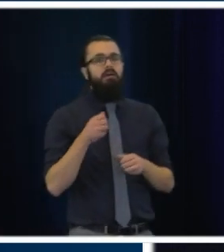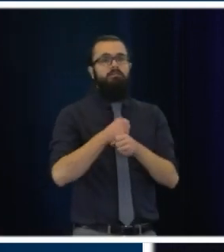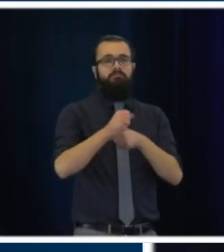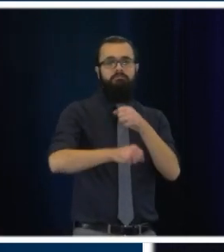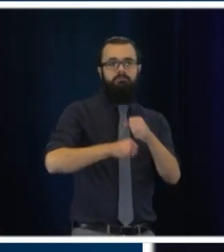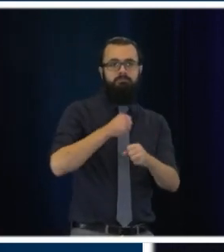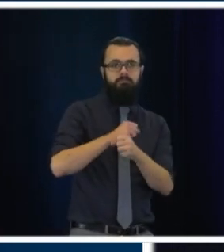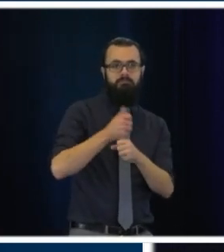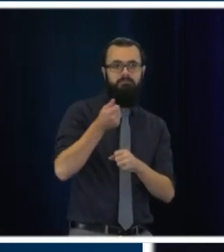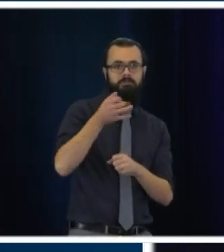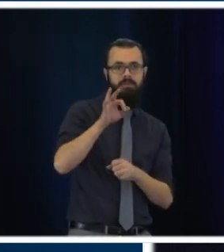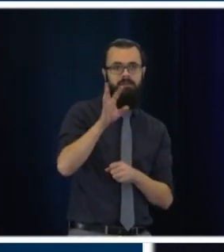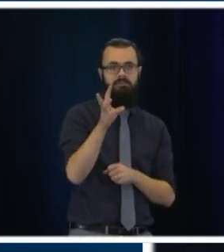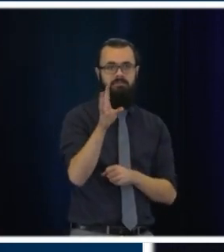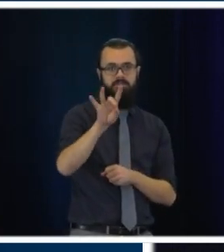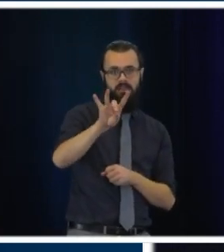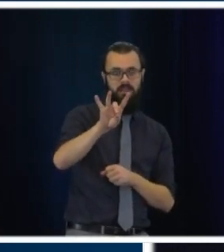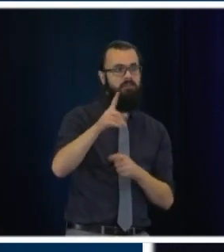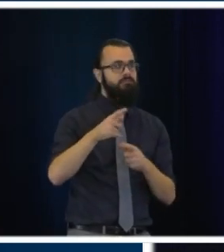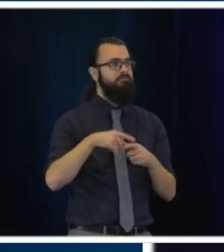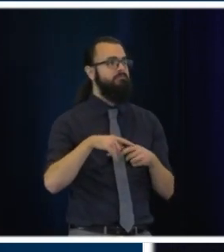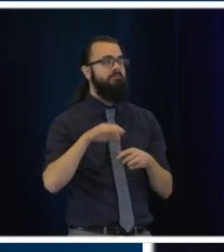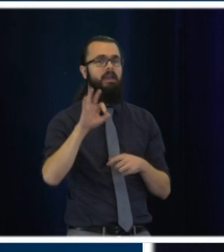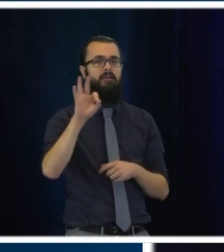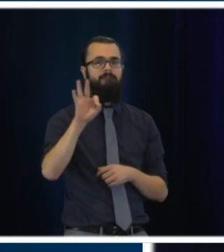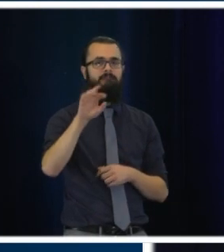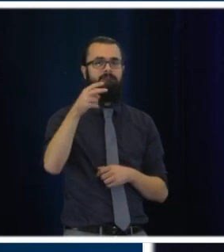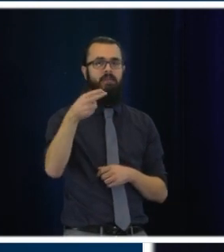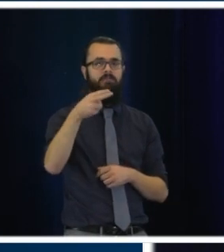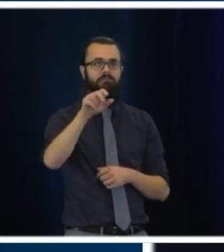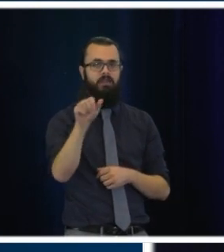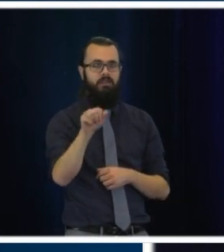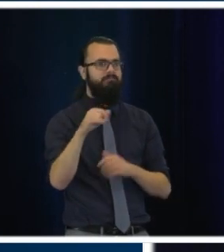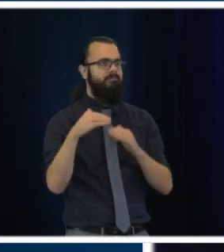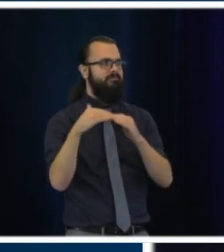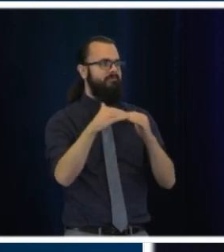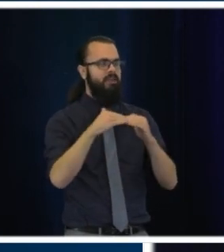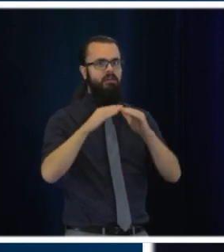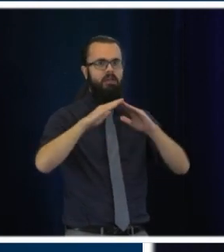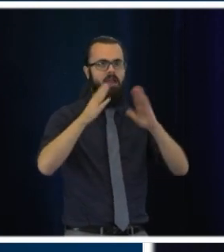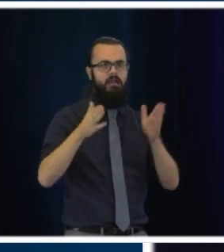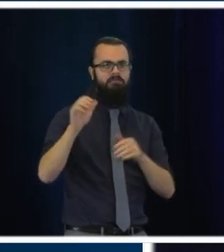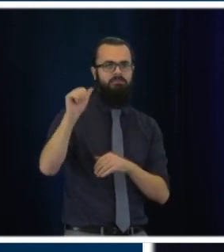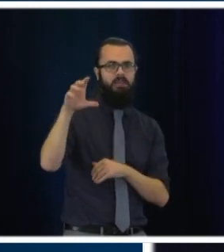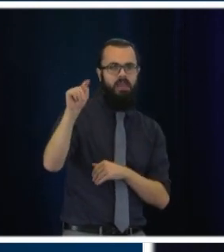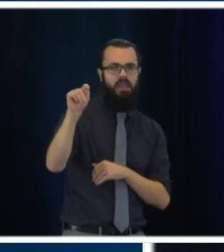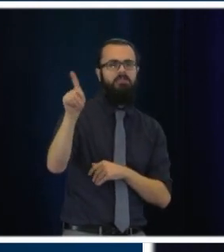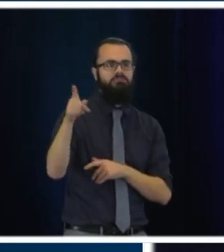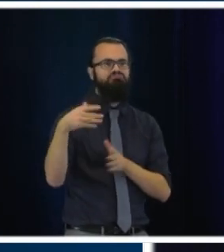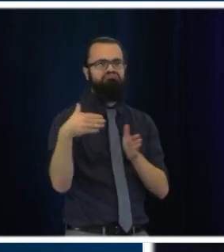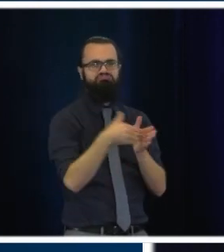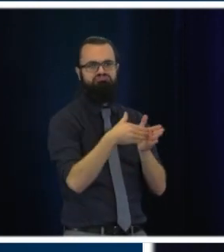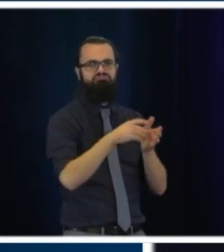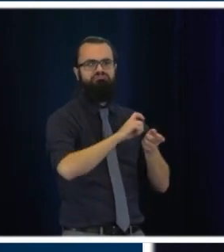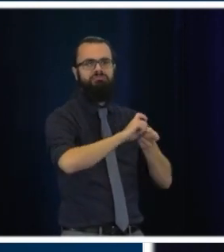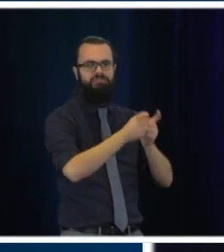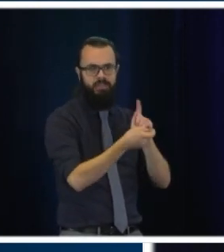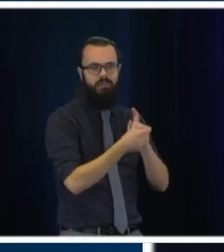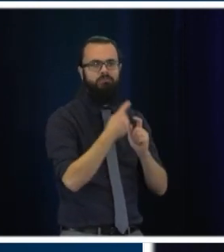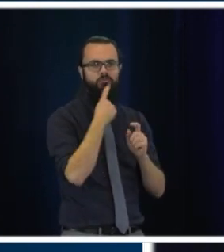of 1968 that changed that and basically changed the